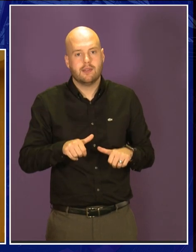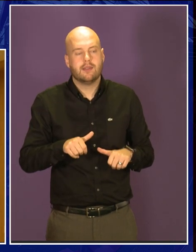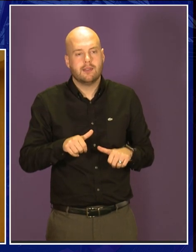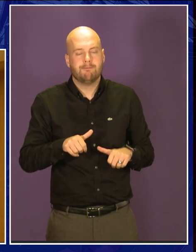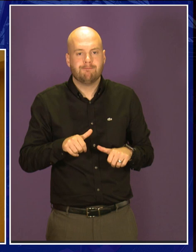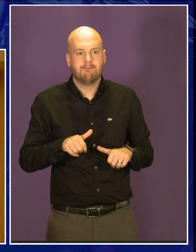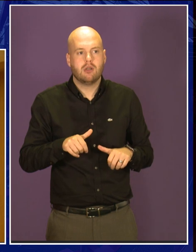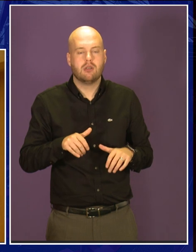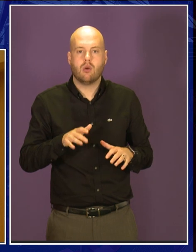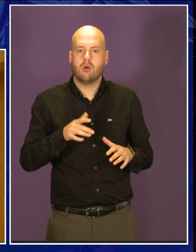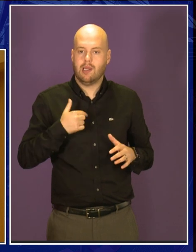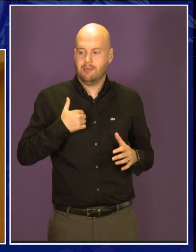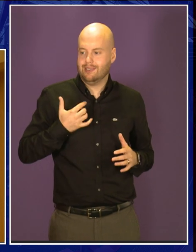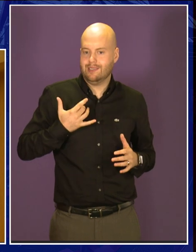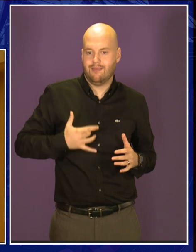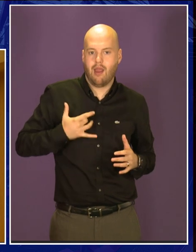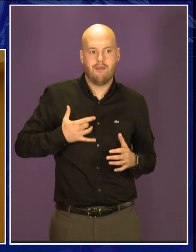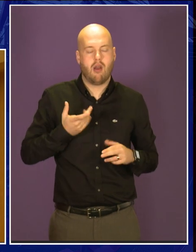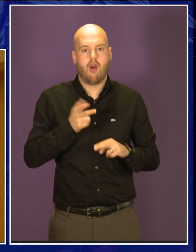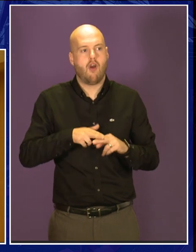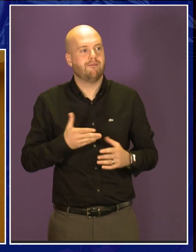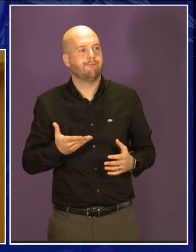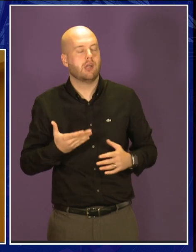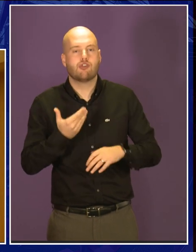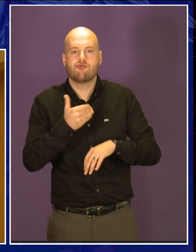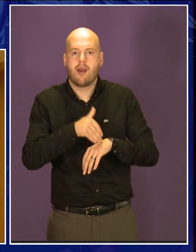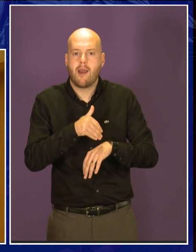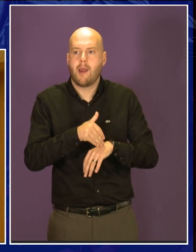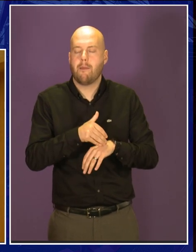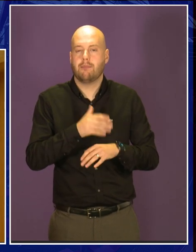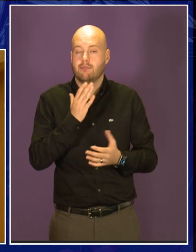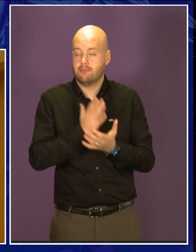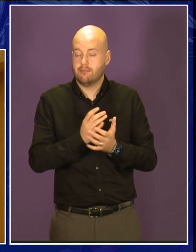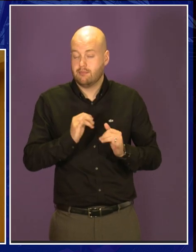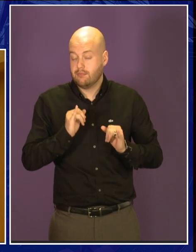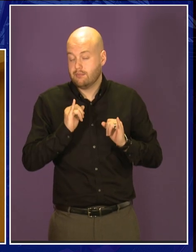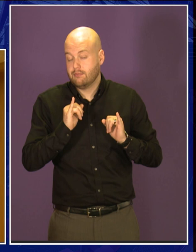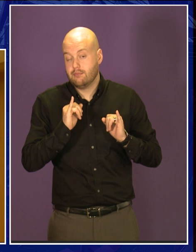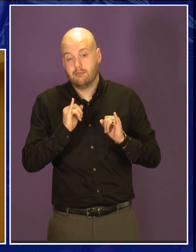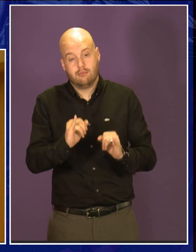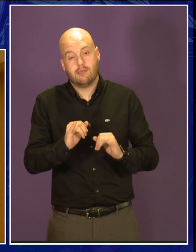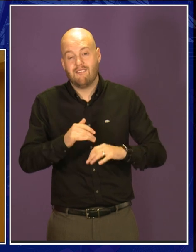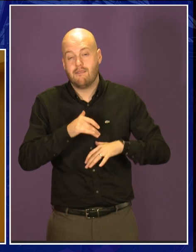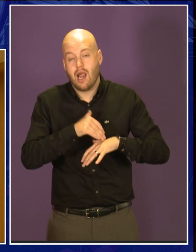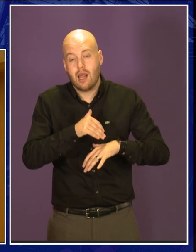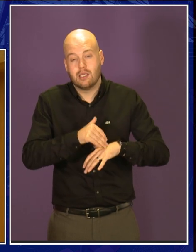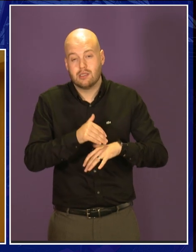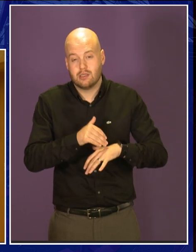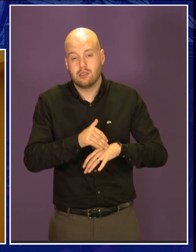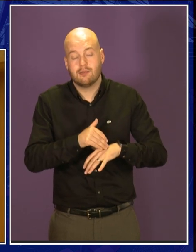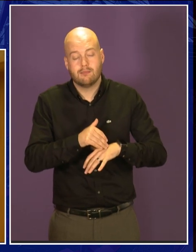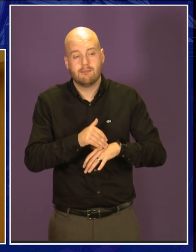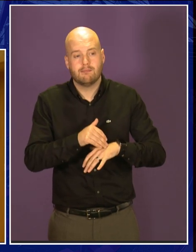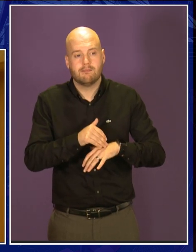but survivor of any crime or any unspeakable violence. I think we know what happens